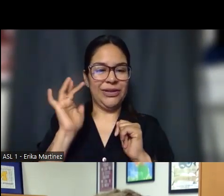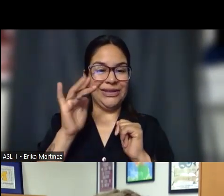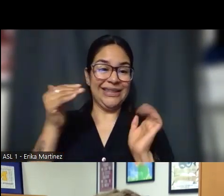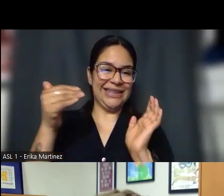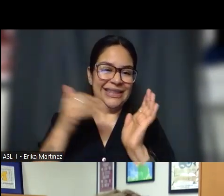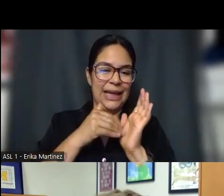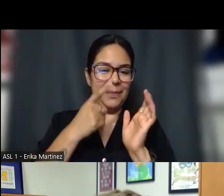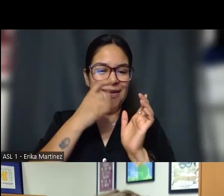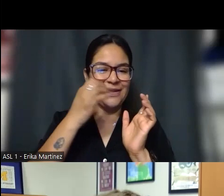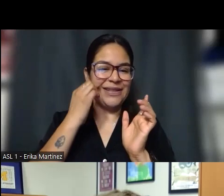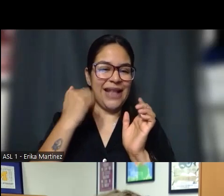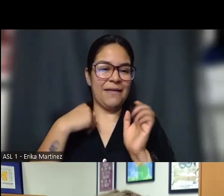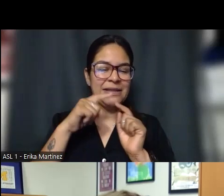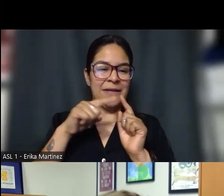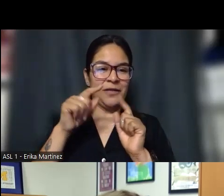next portion.